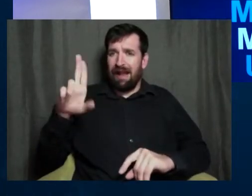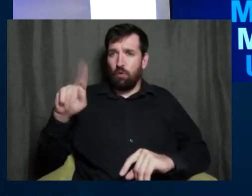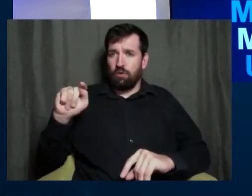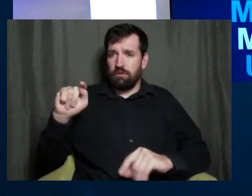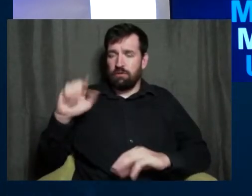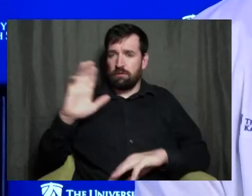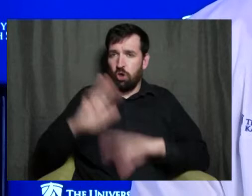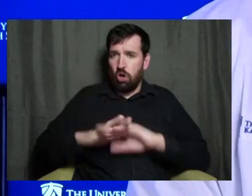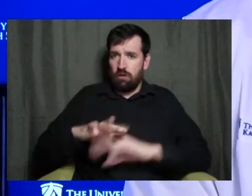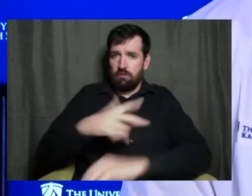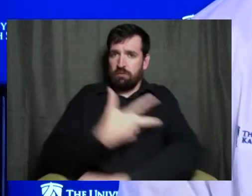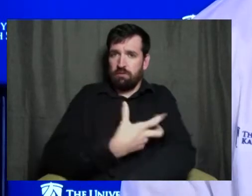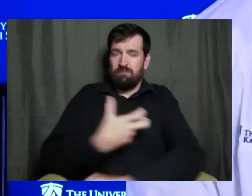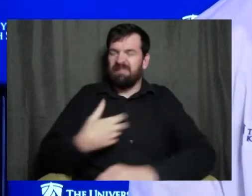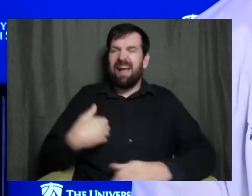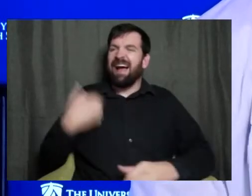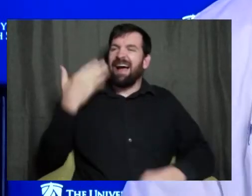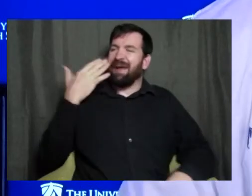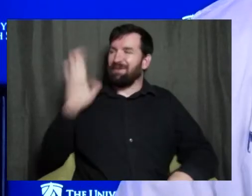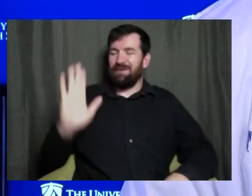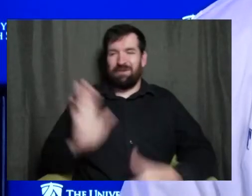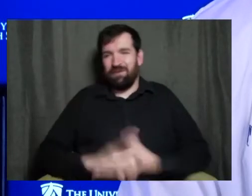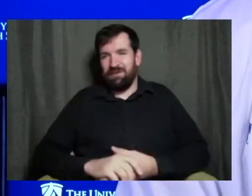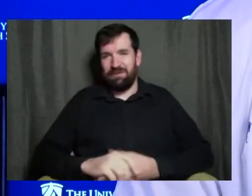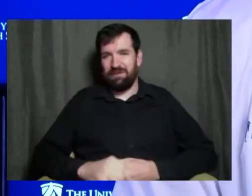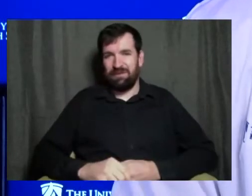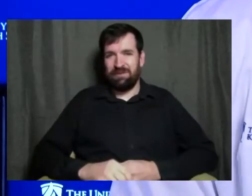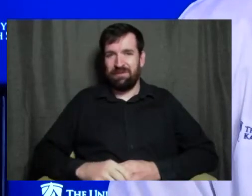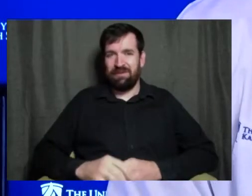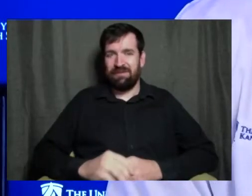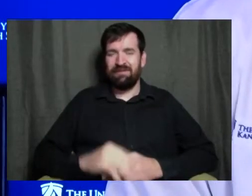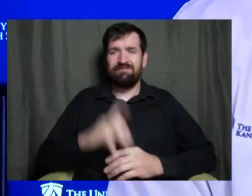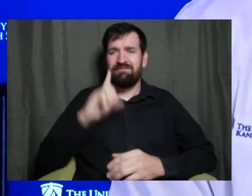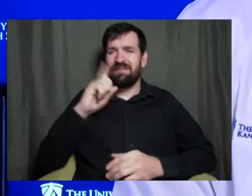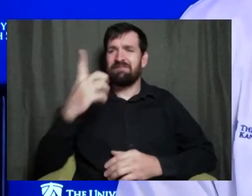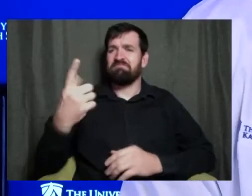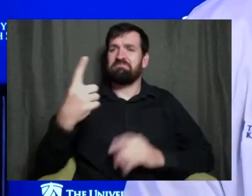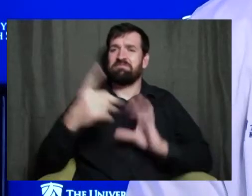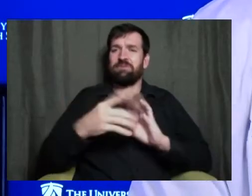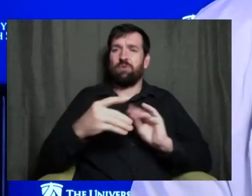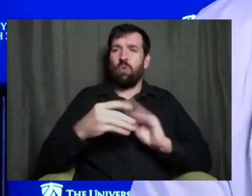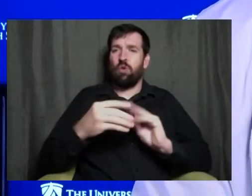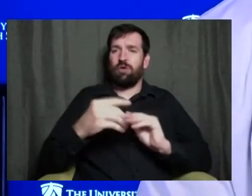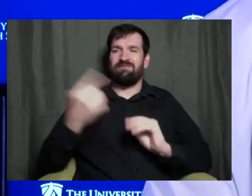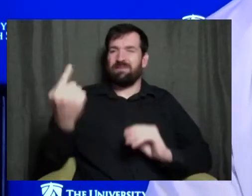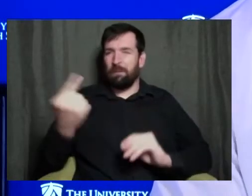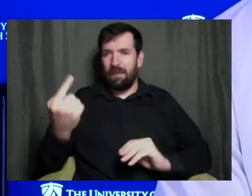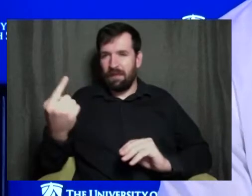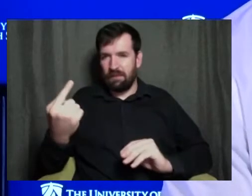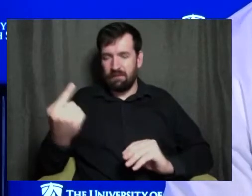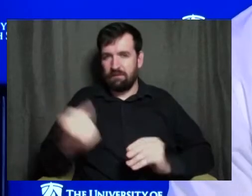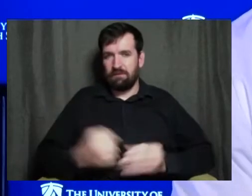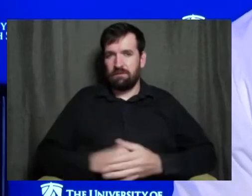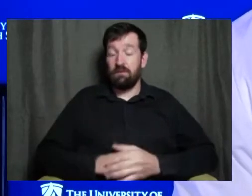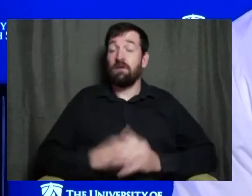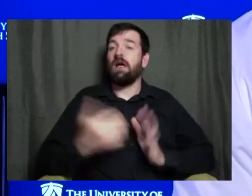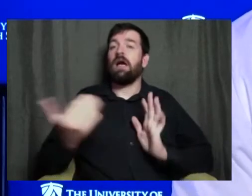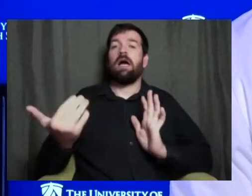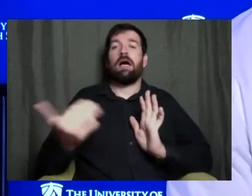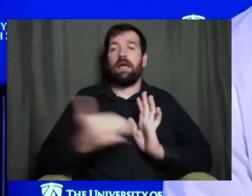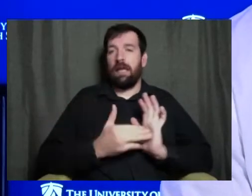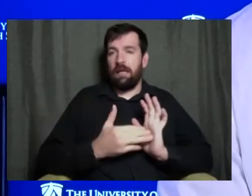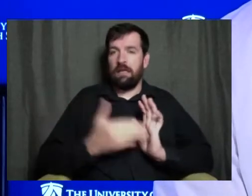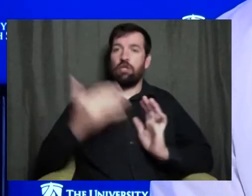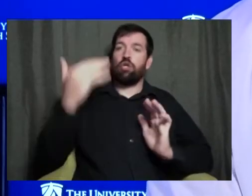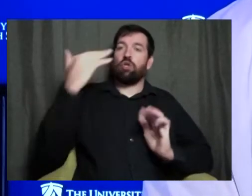shot? I don't know. I think we'd heard a story about this or something of that nature. Again, knowing the anatomy,